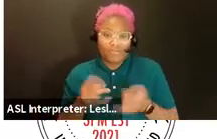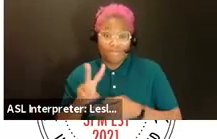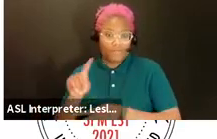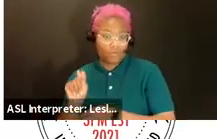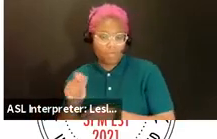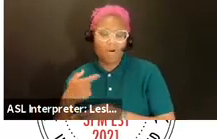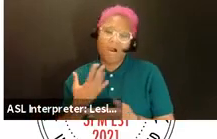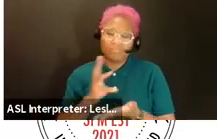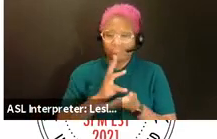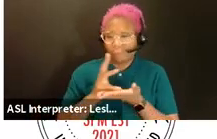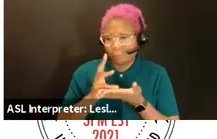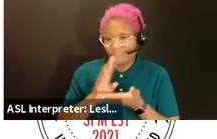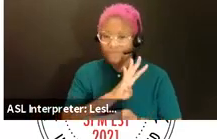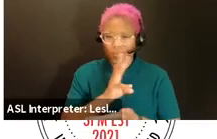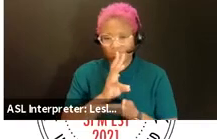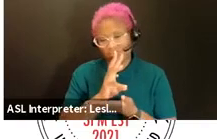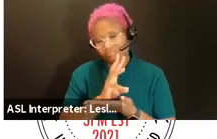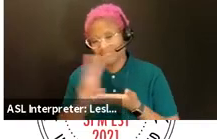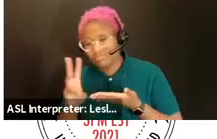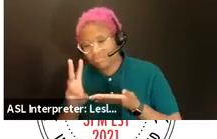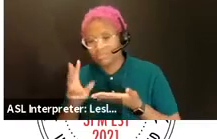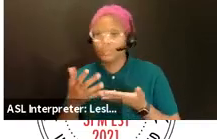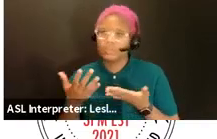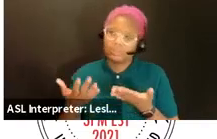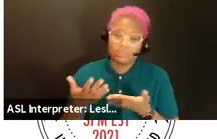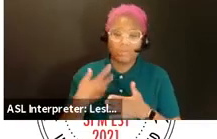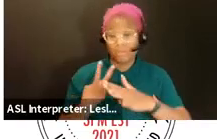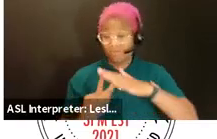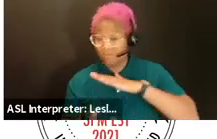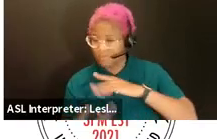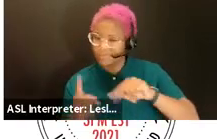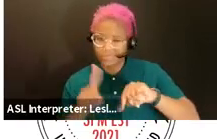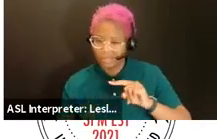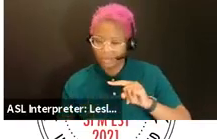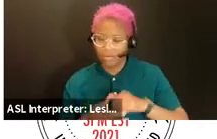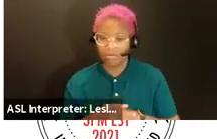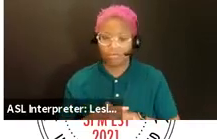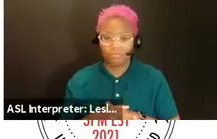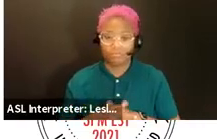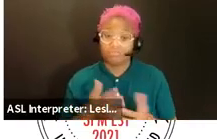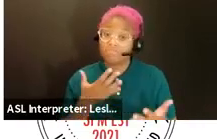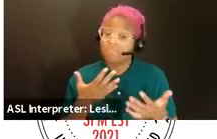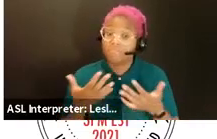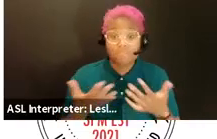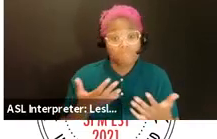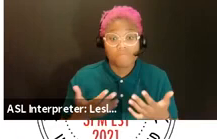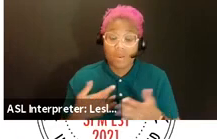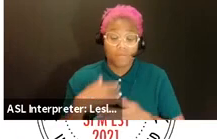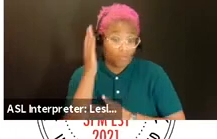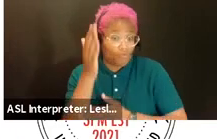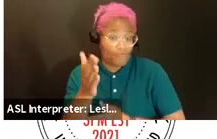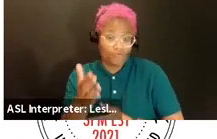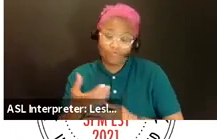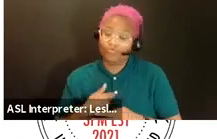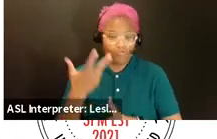weeks, but it's not at all inconceivable that that delay could extend to 3 or maybe 4 months by the new